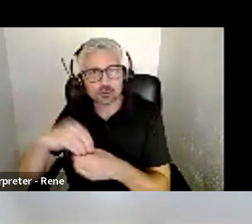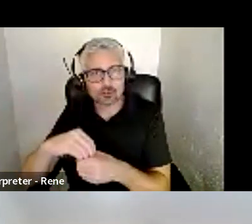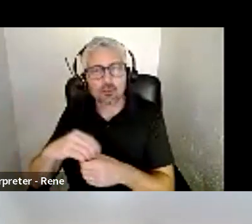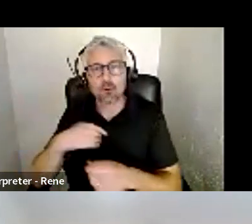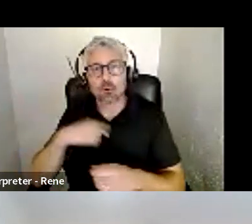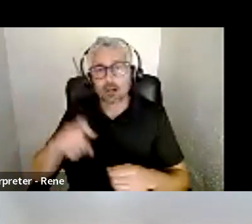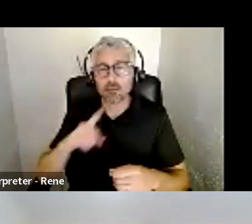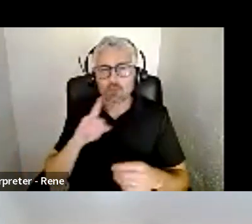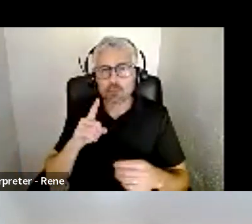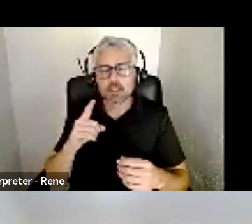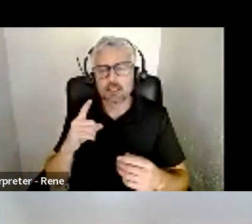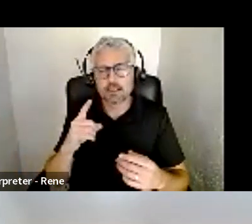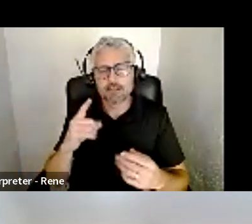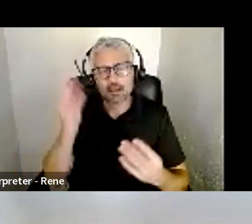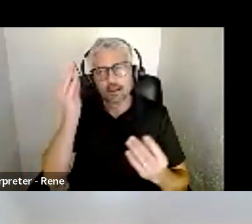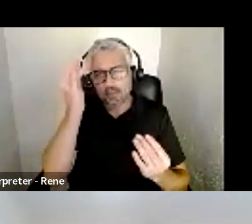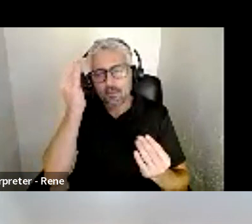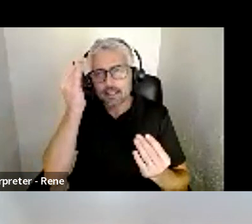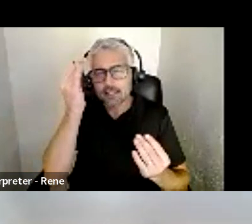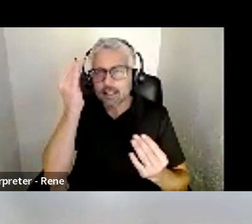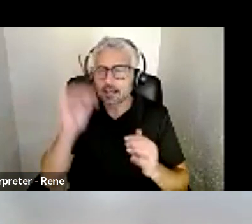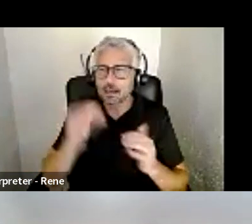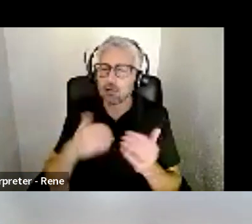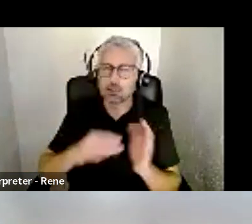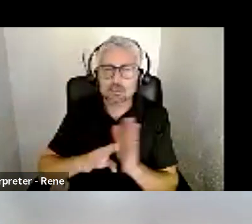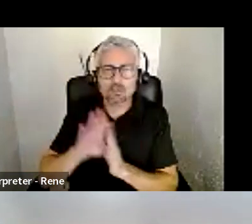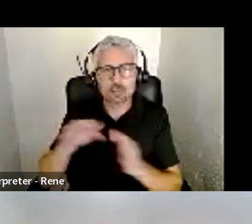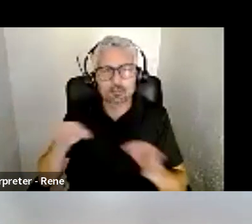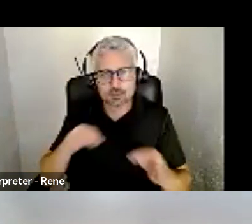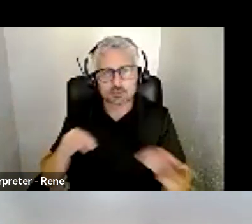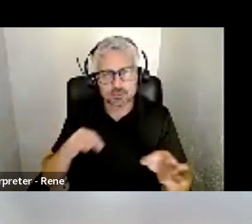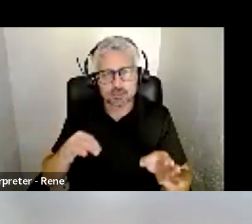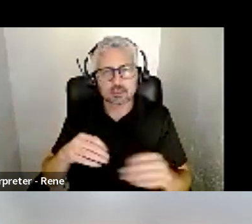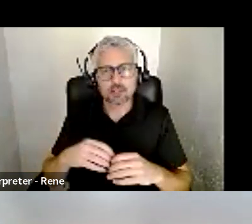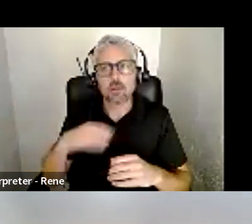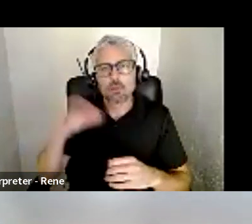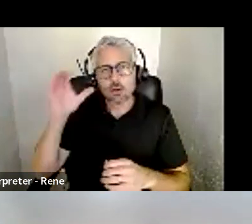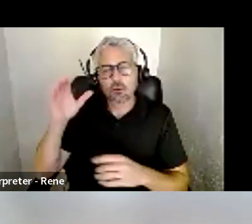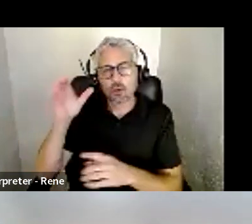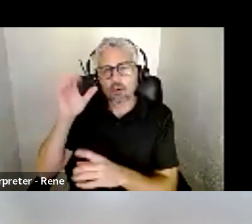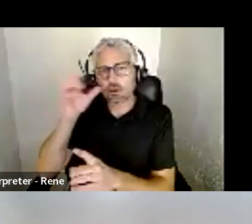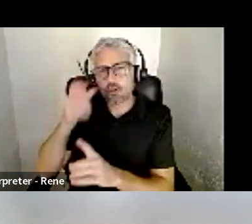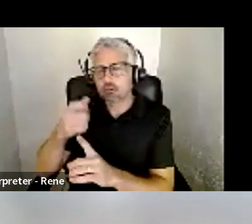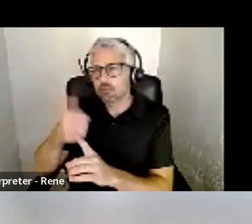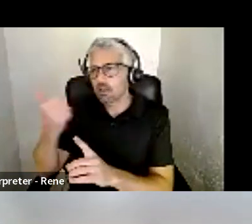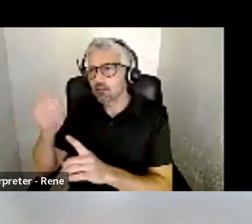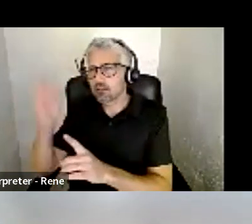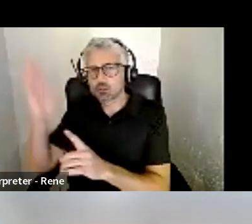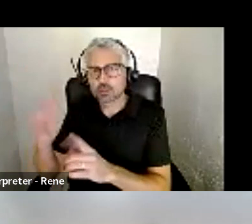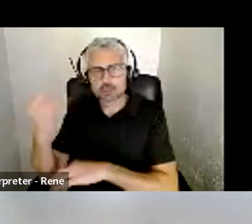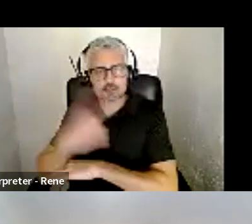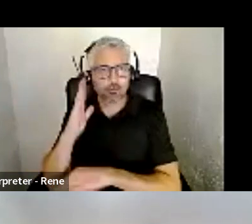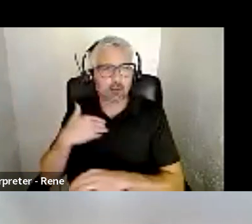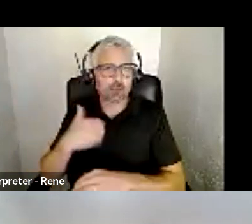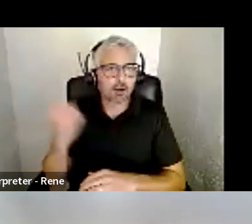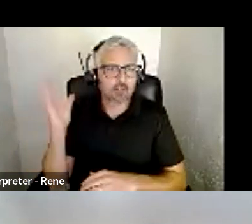really thoughtful about how we develop a definition. I know we've heard from a couple of speakers so far. We'll hear from one later on today. I'd like